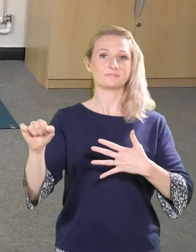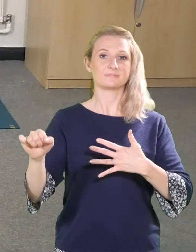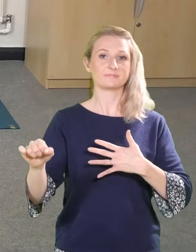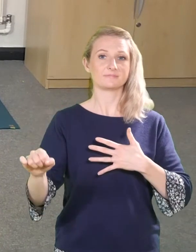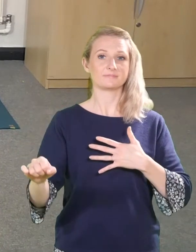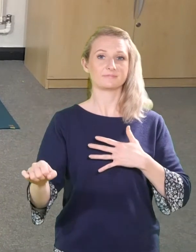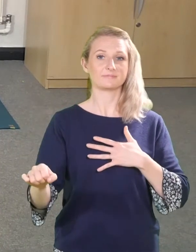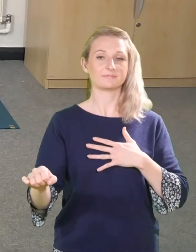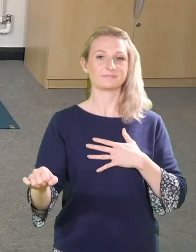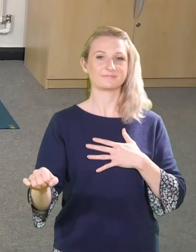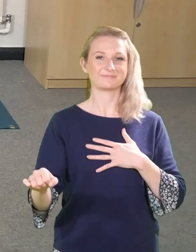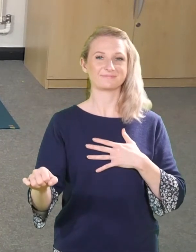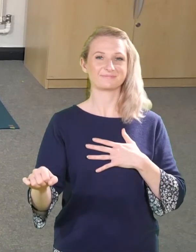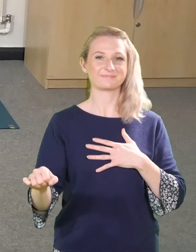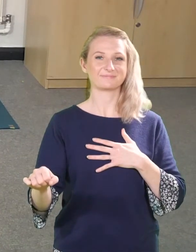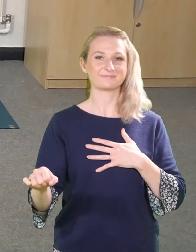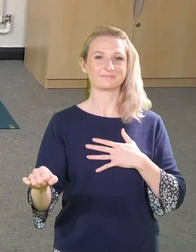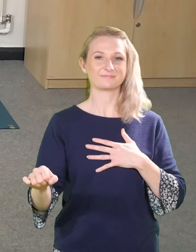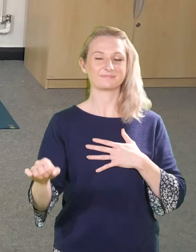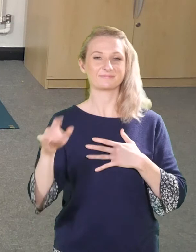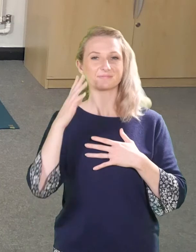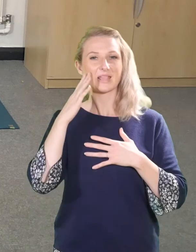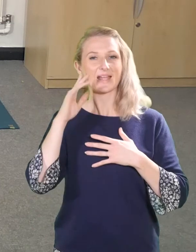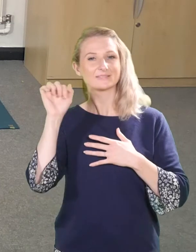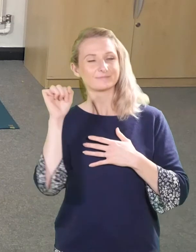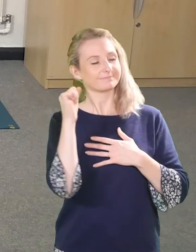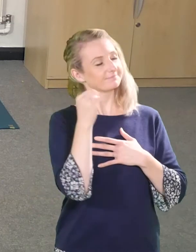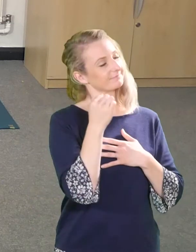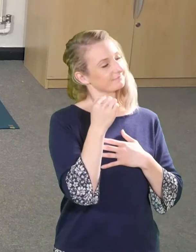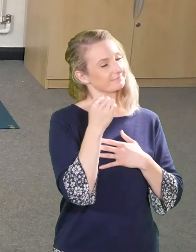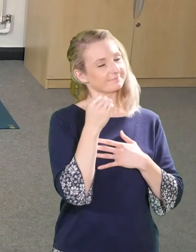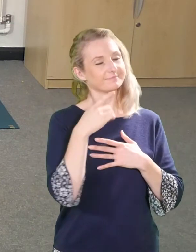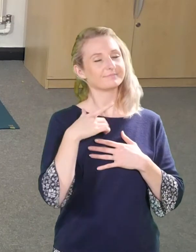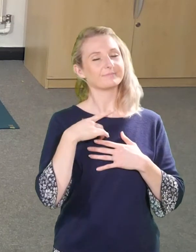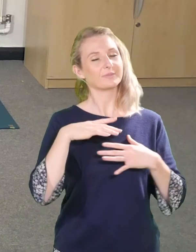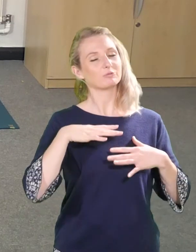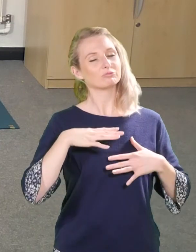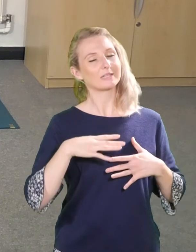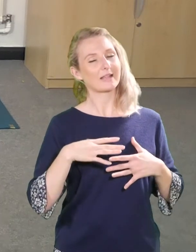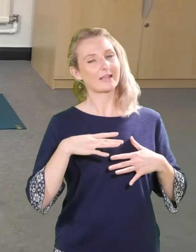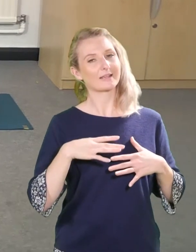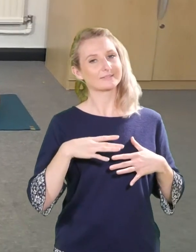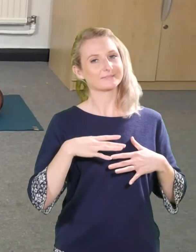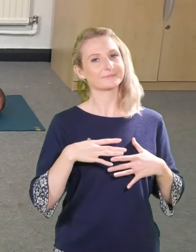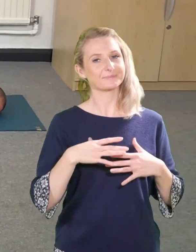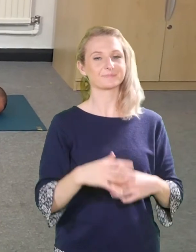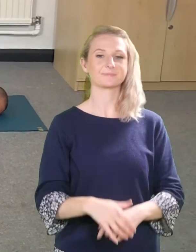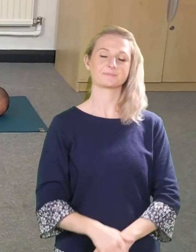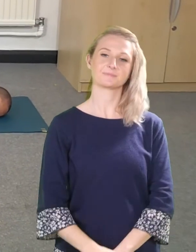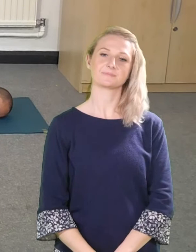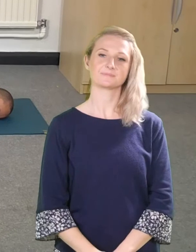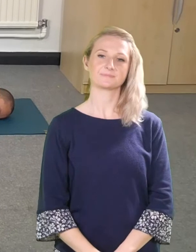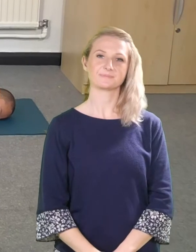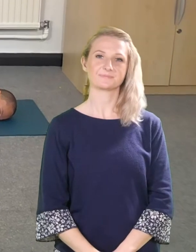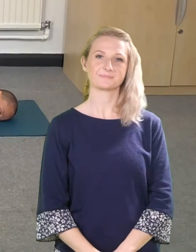Exhale, coming down. Turn your head to the side and just rest your back for a moment here.